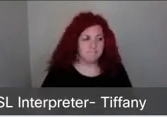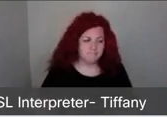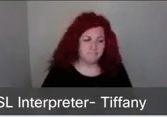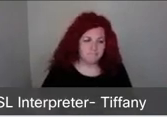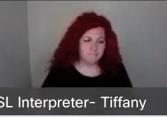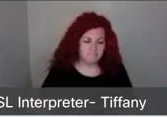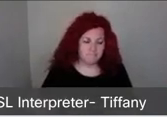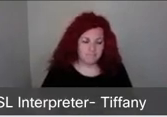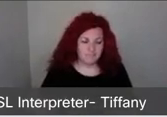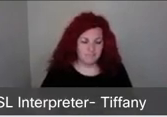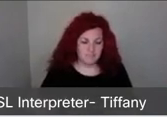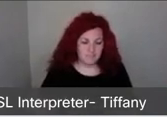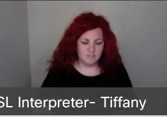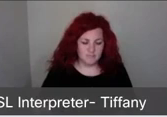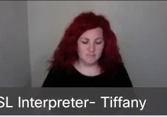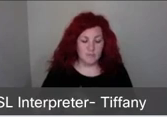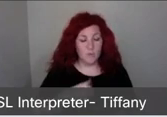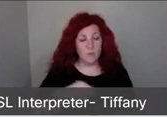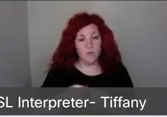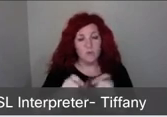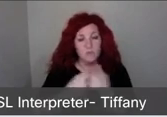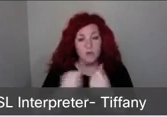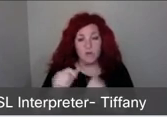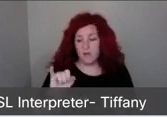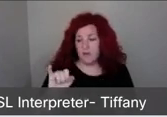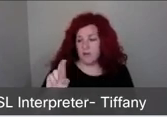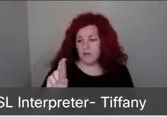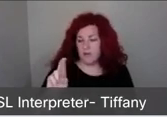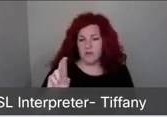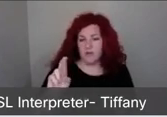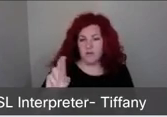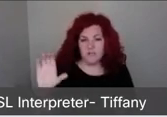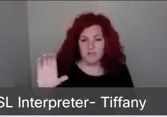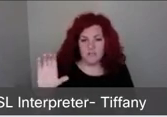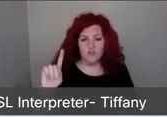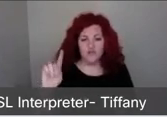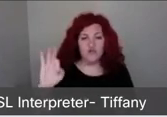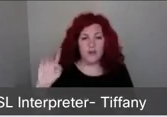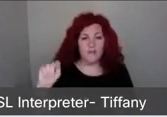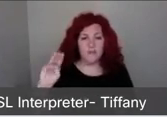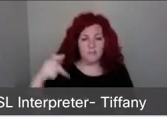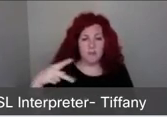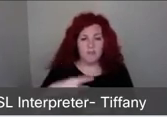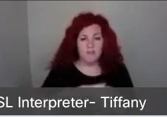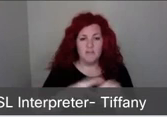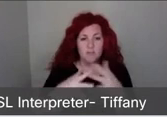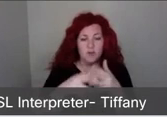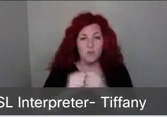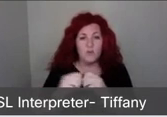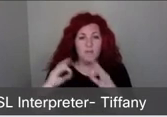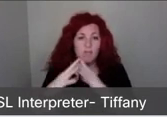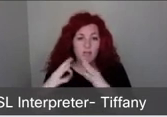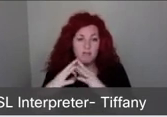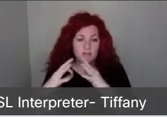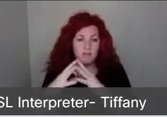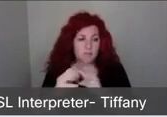We also support the IRC draft map of LDS Native American District combined with Flagstaff, which